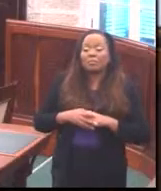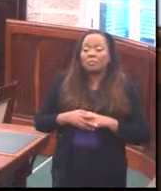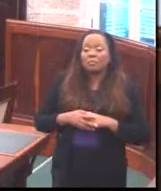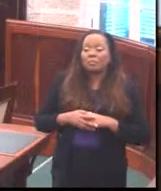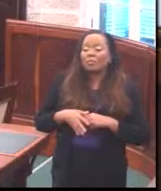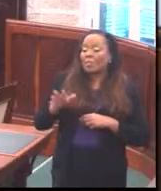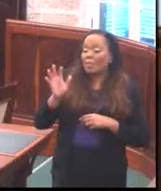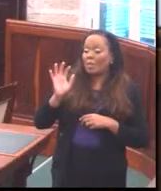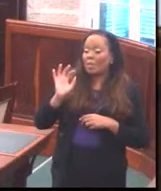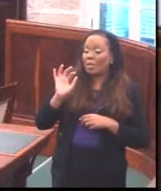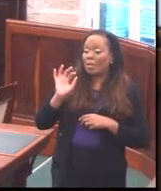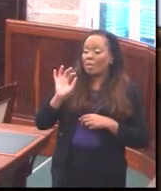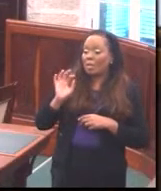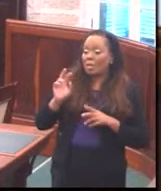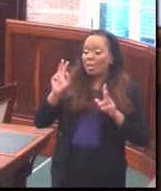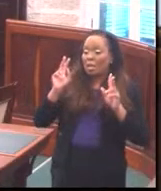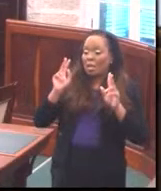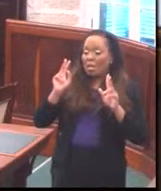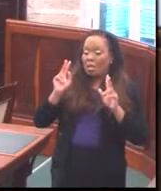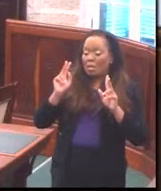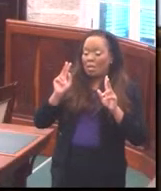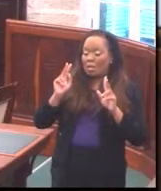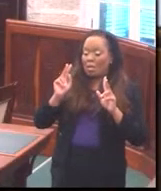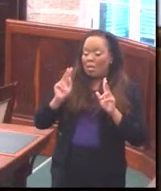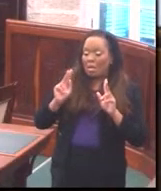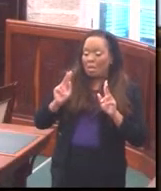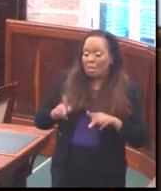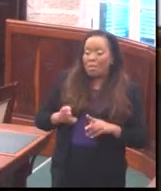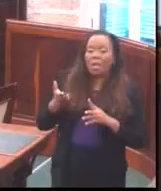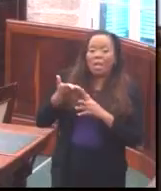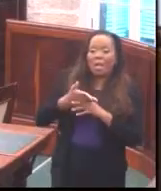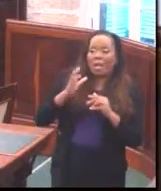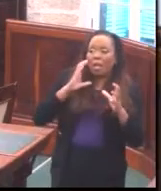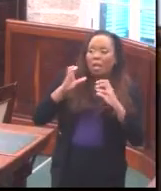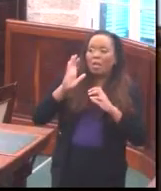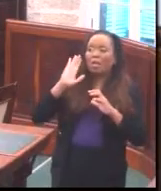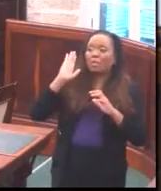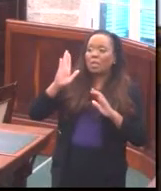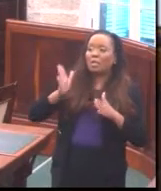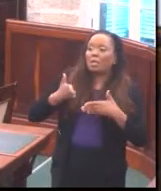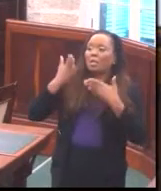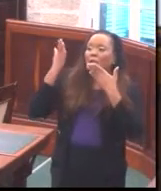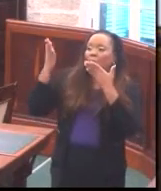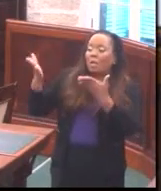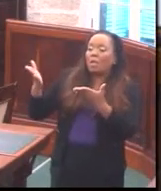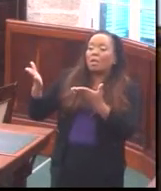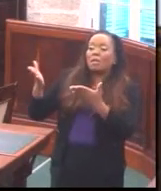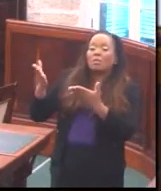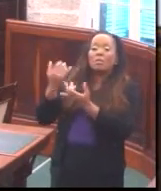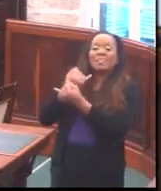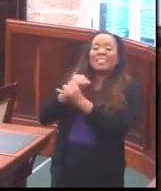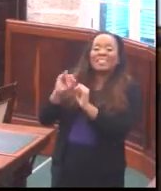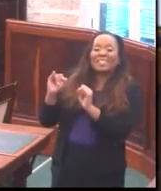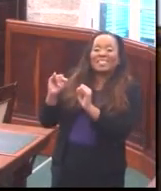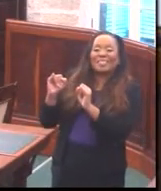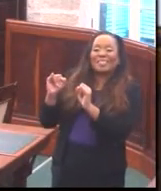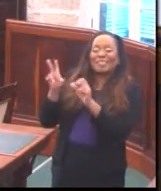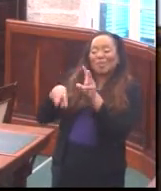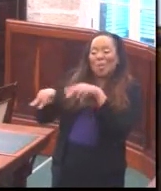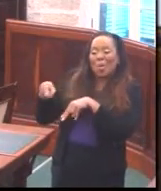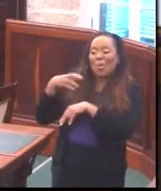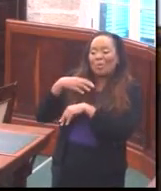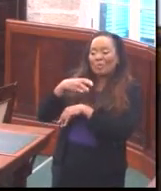the Independent Monitoring Commission for monitoring and assessment purposes. Now here is the Commissioner of Police, for example,